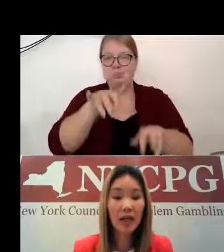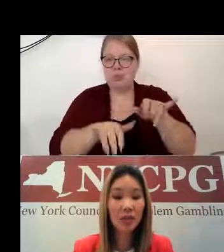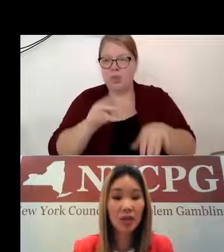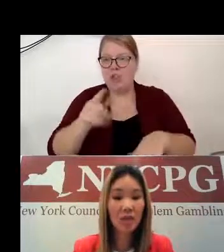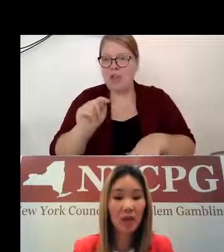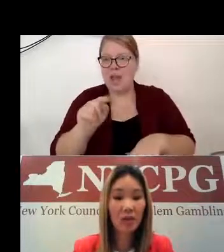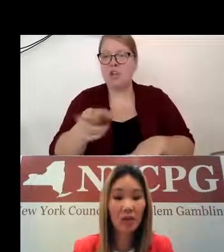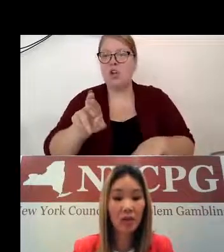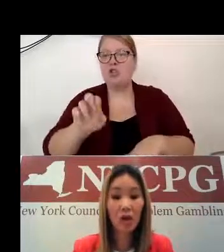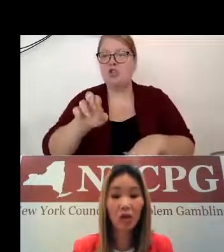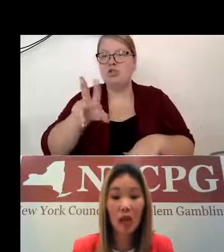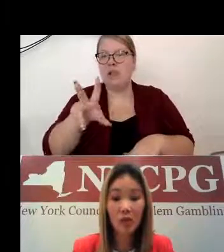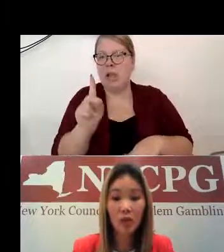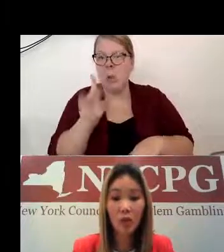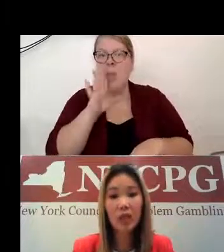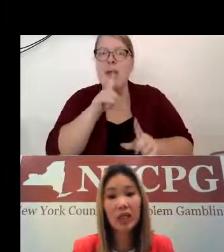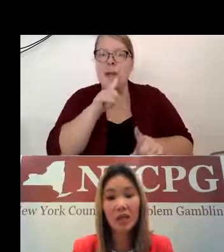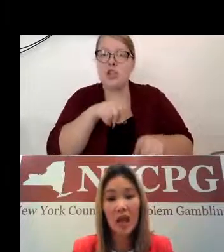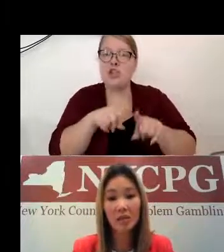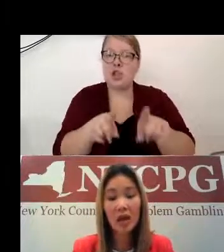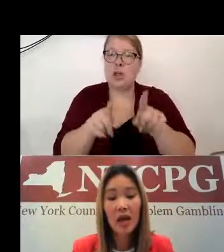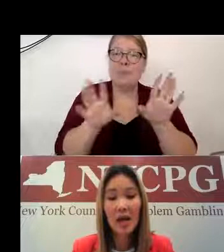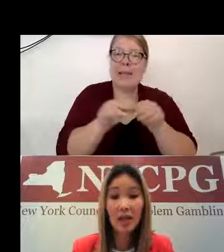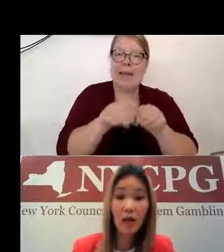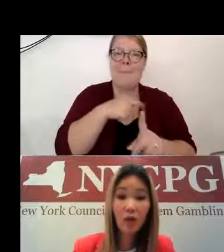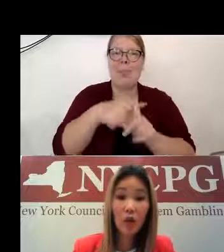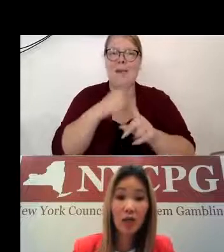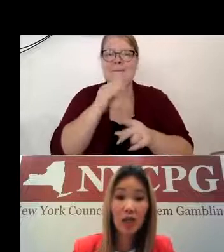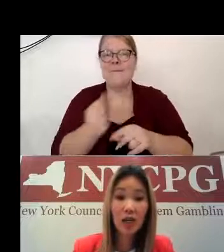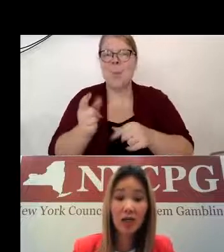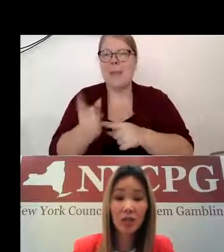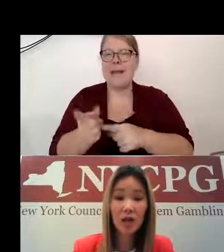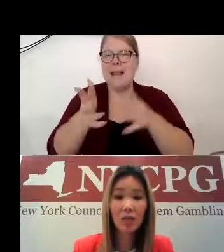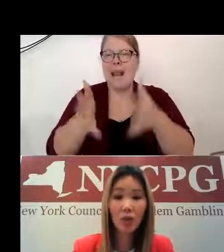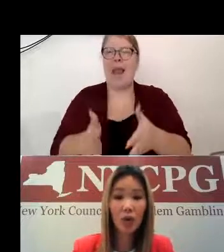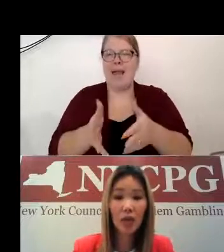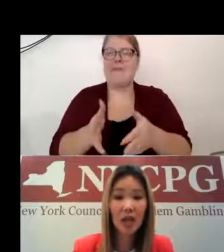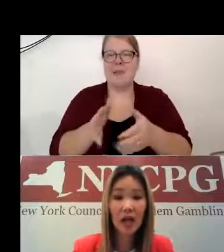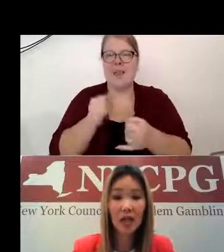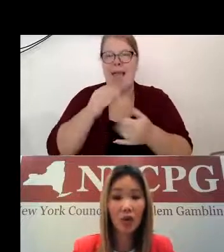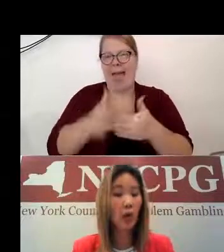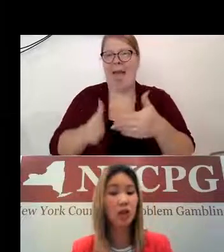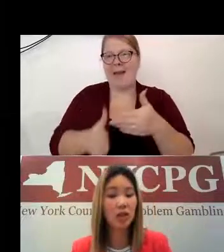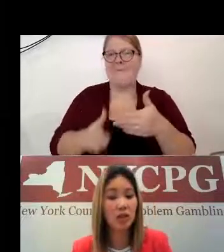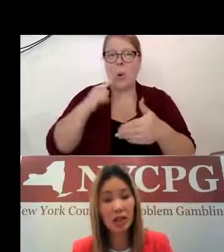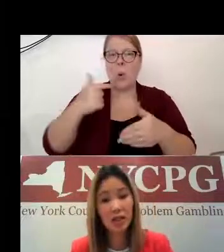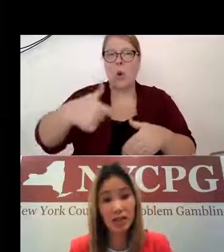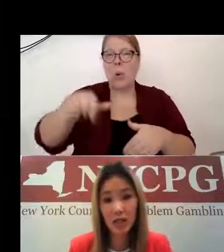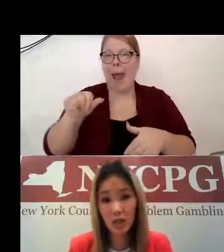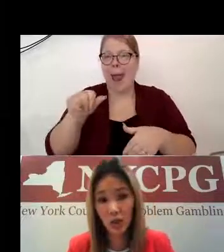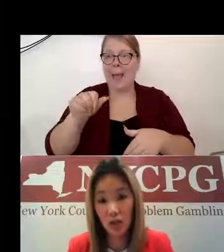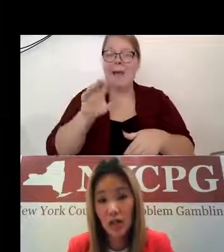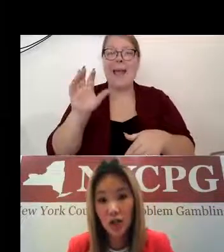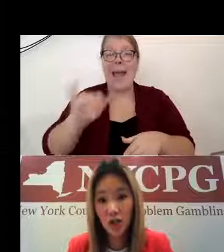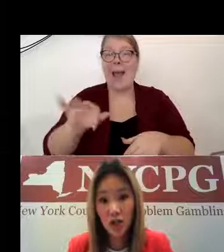along and answer some of them along the way, but we will leave time at the end for question and answer, and I'll be recording any of the questions that he doesn't